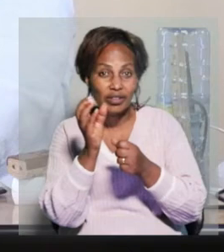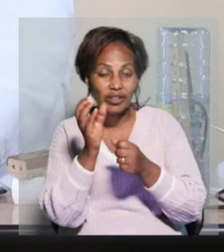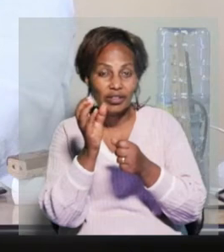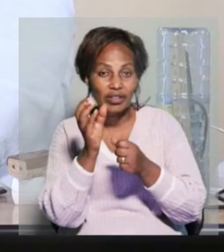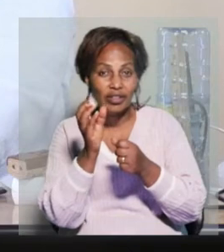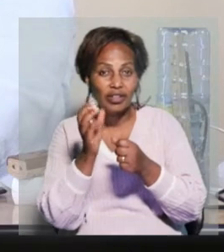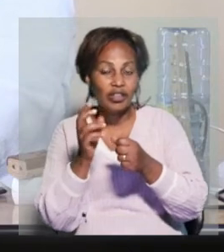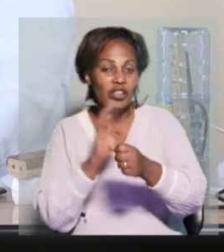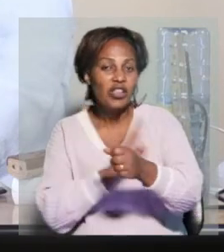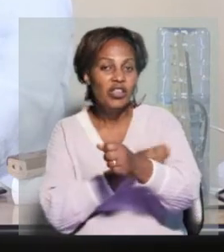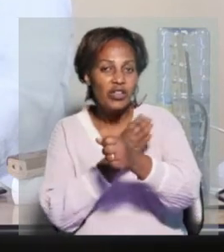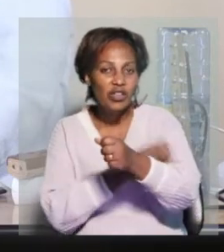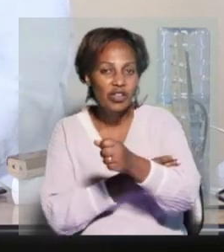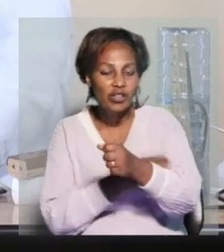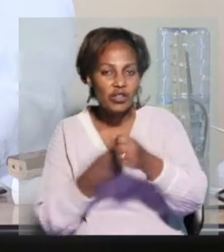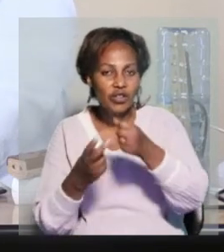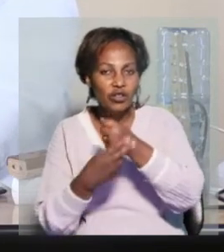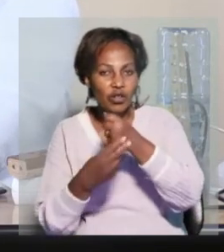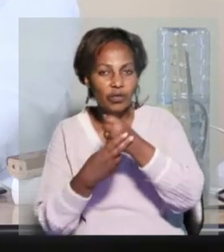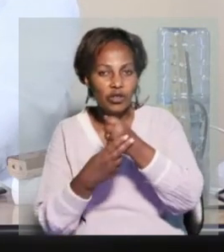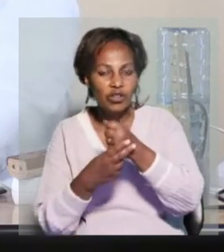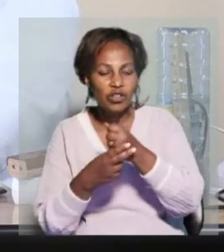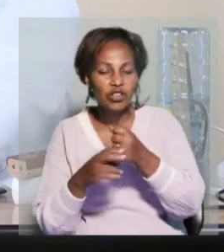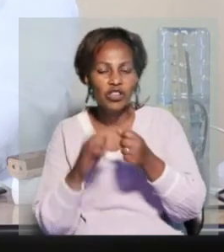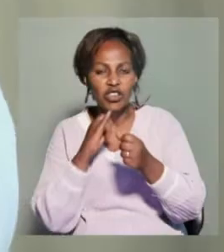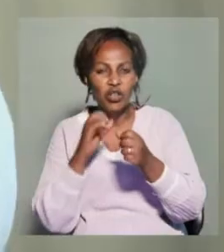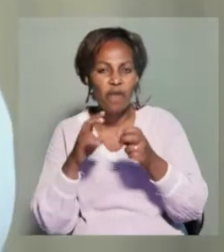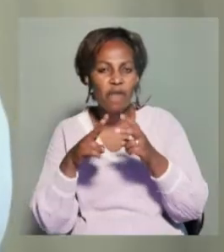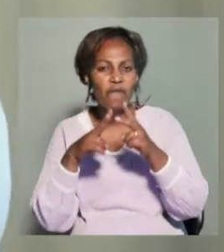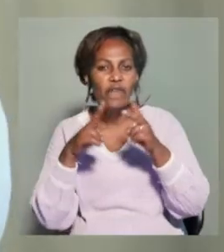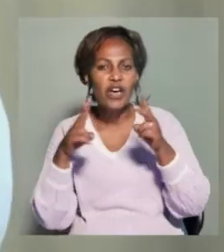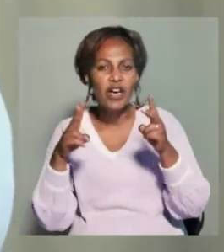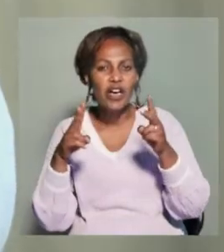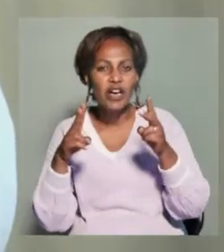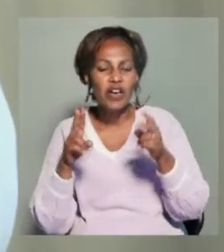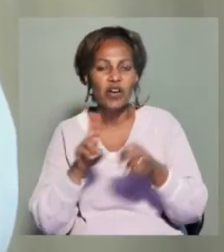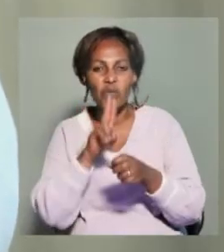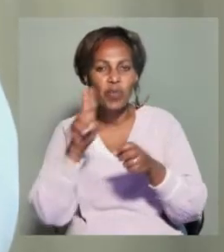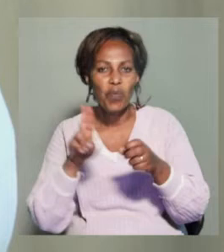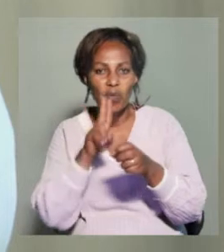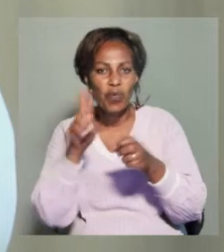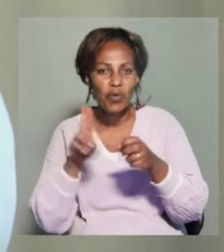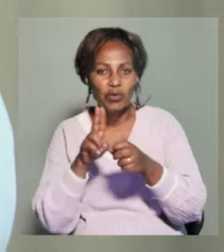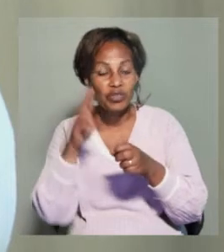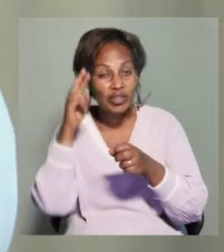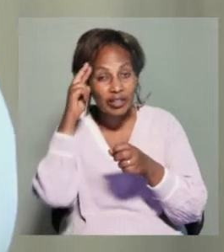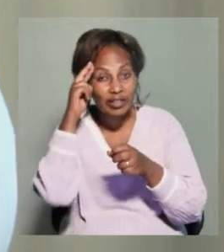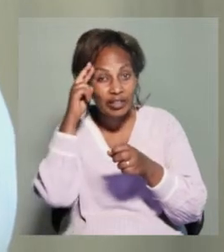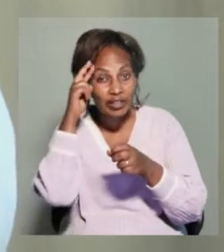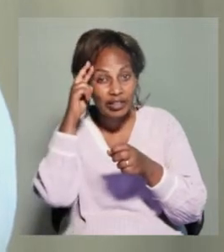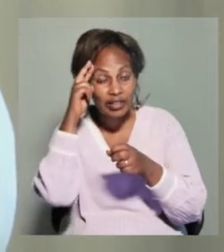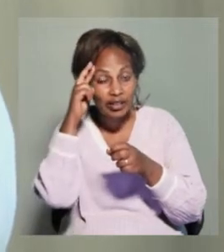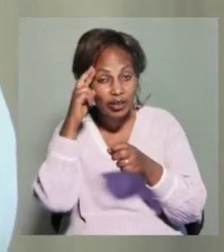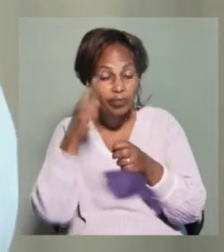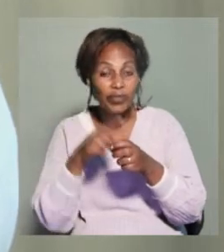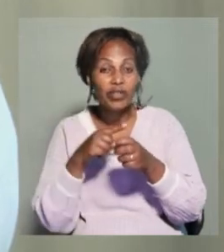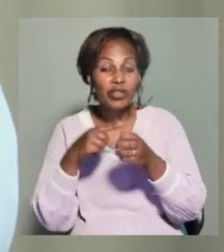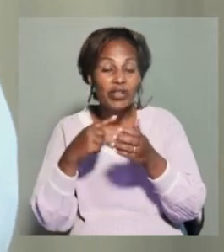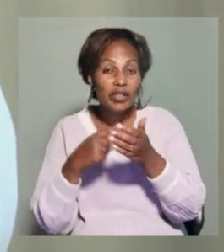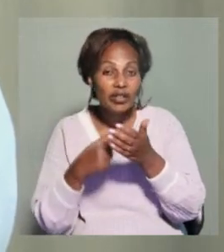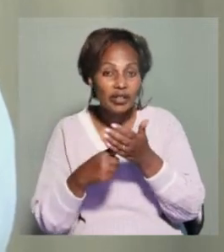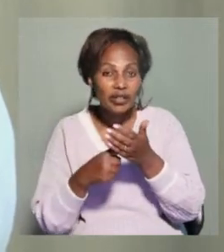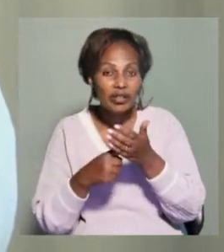Yeah. Energy saving is very important concept. We have seen how different lamps